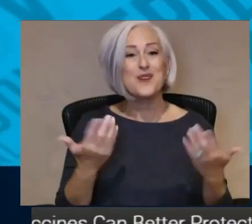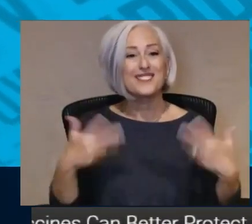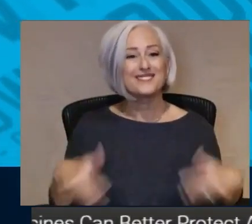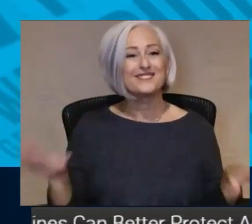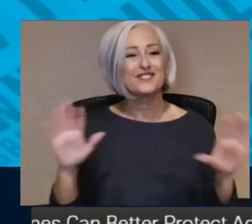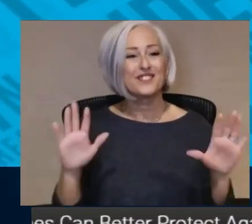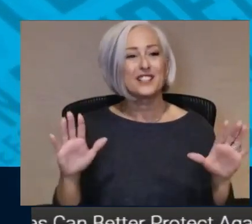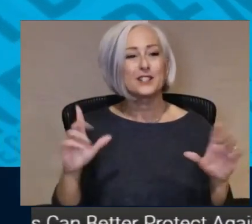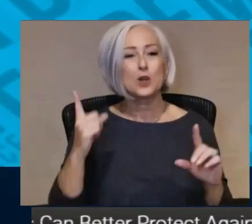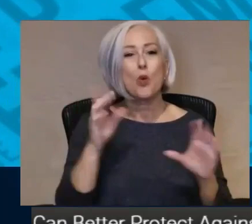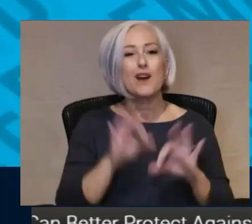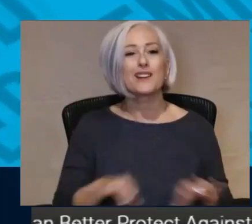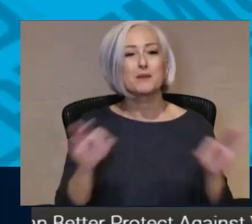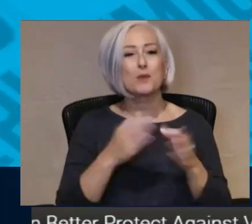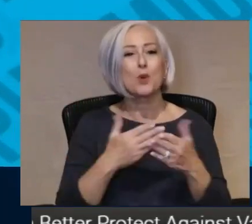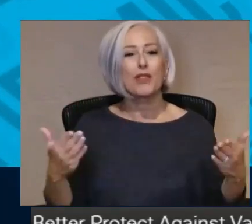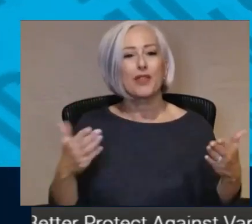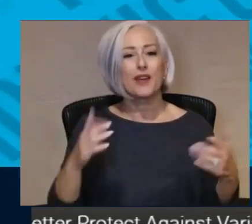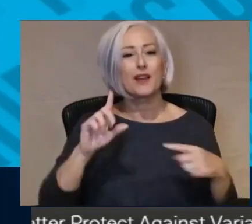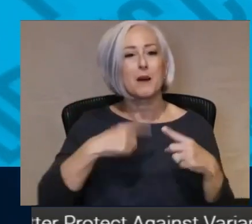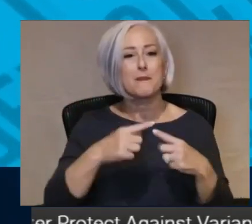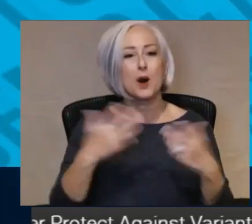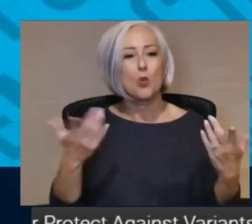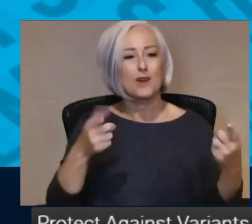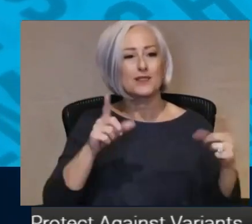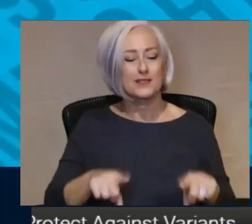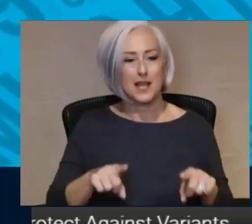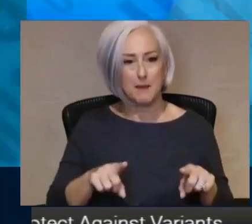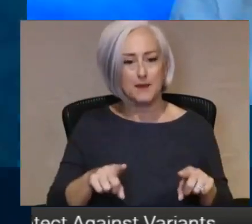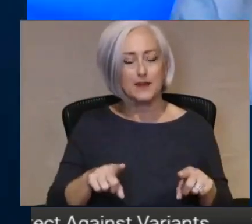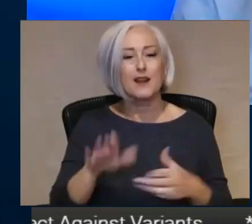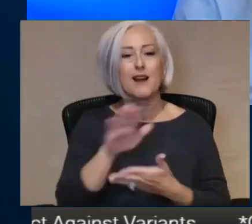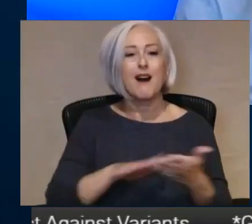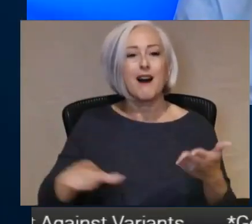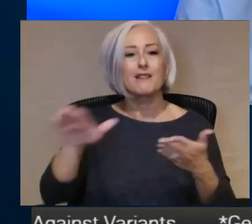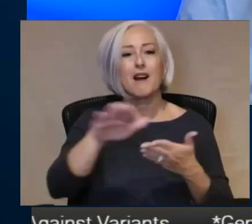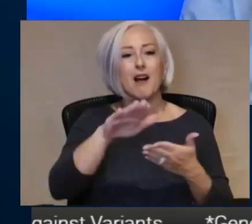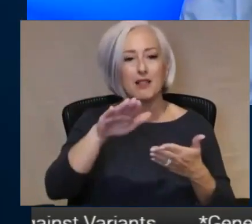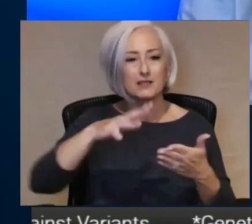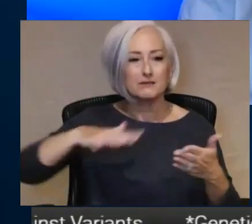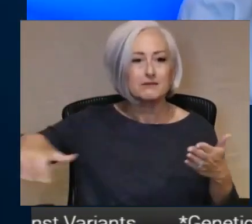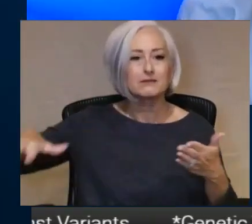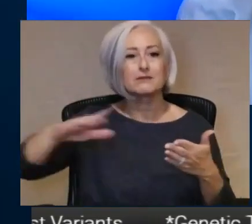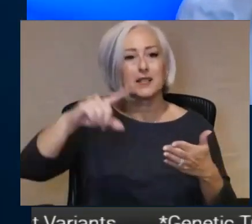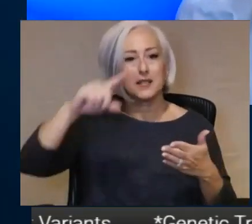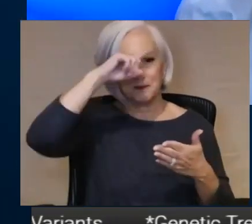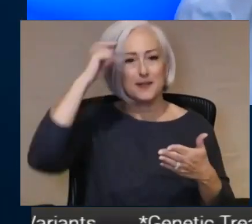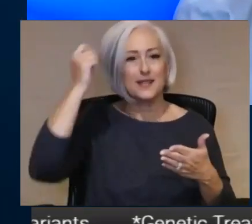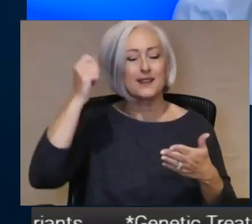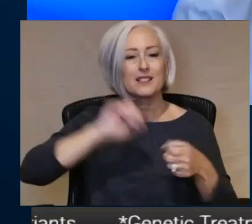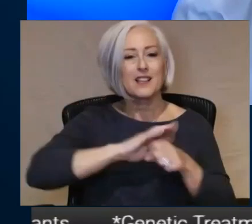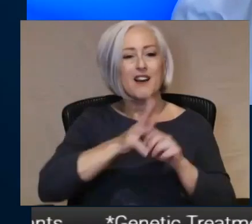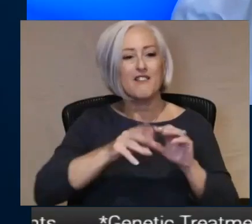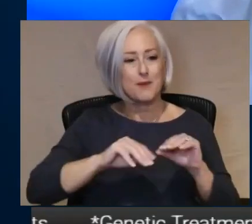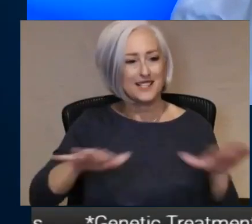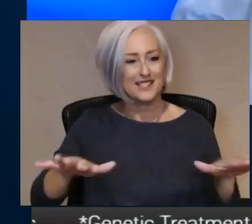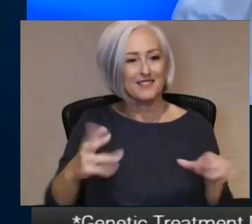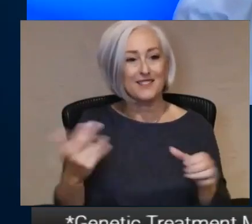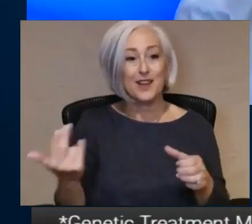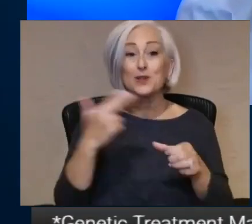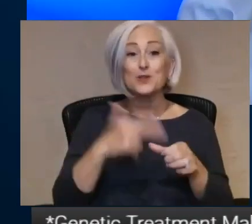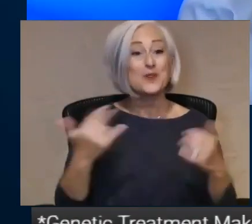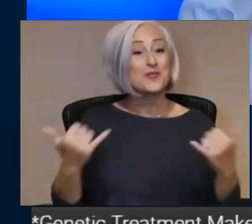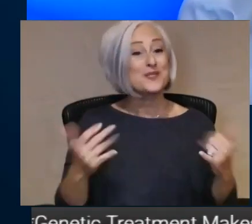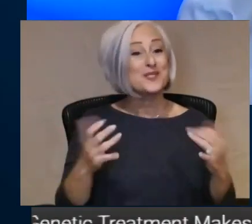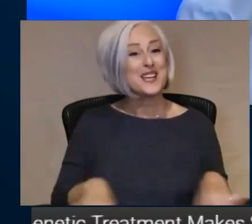headline about what is happening on college campuses as a result of the pandemic. And joining us with some important information is